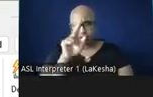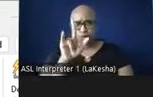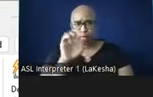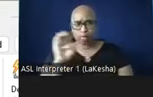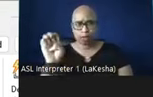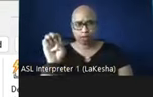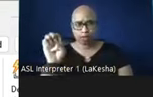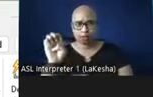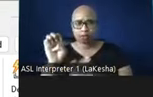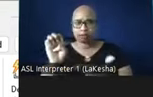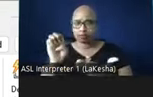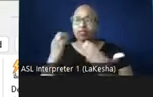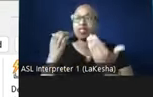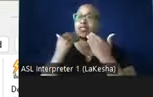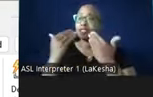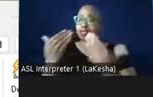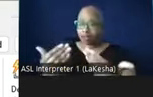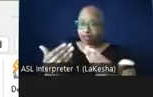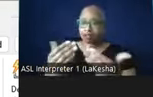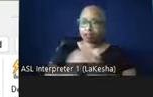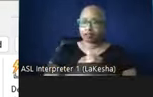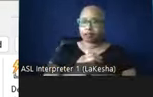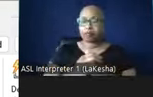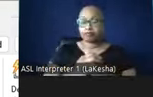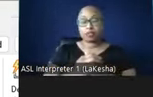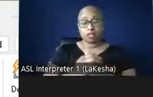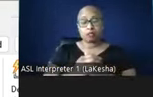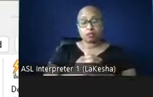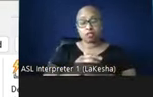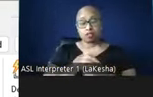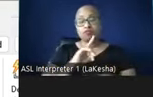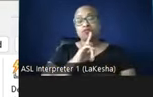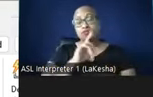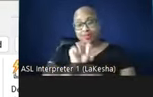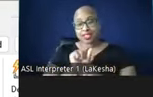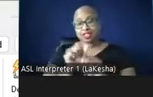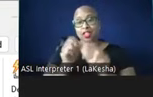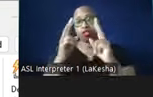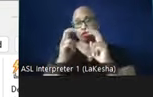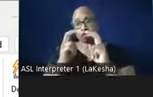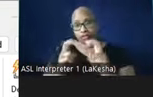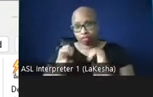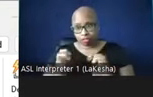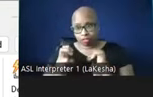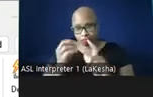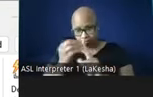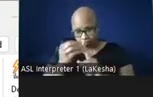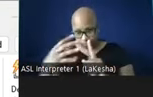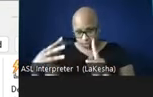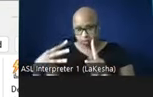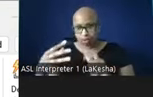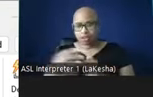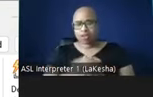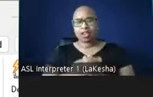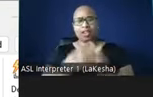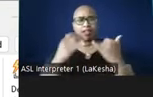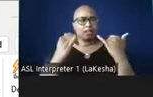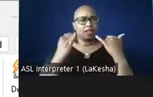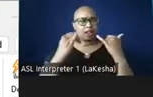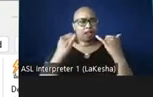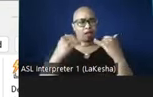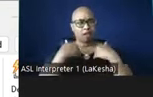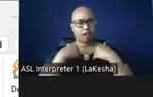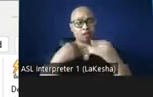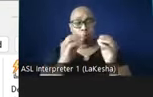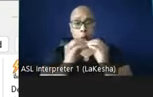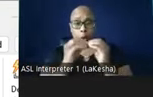No, thank you. It was very thorough. And of course, it raised even more questions in my mind that I think we have